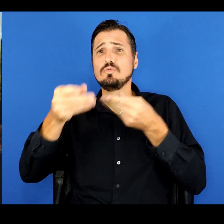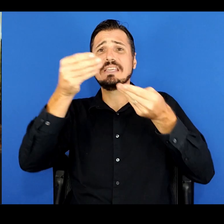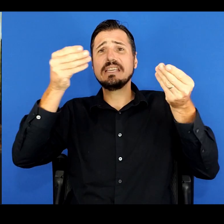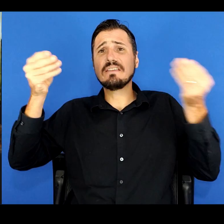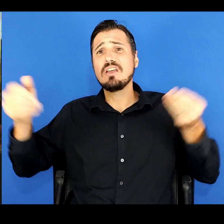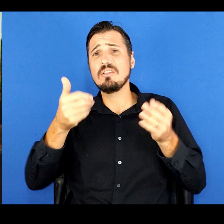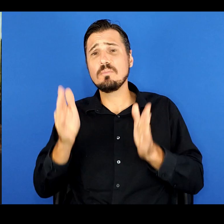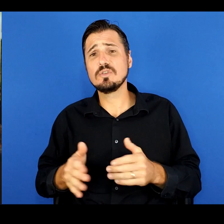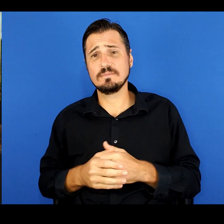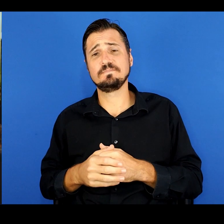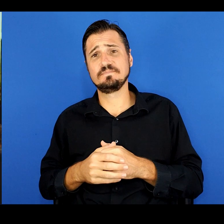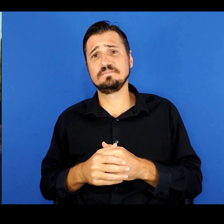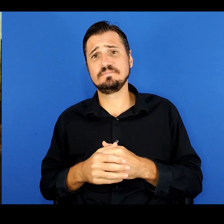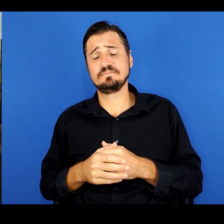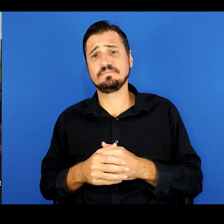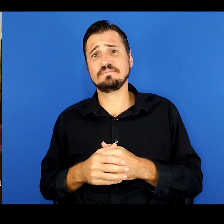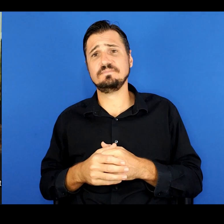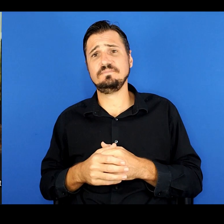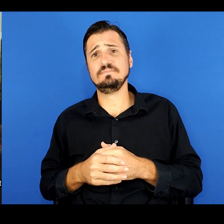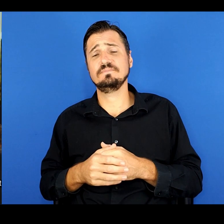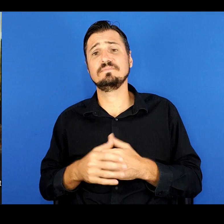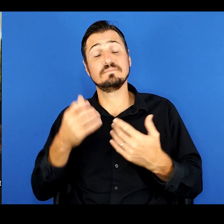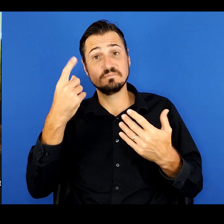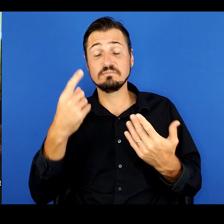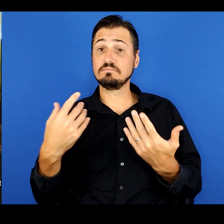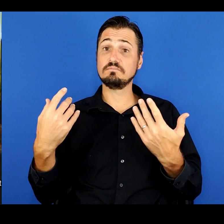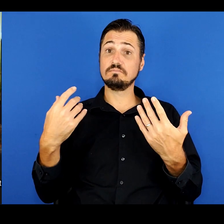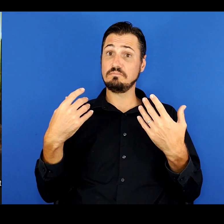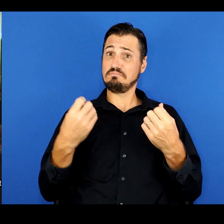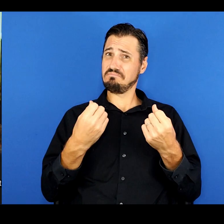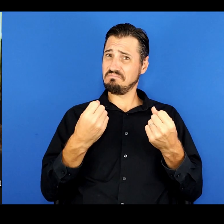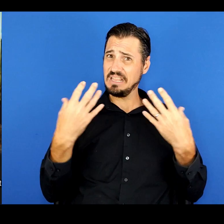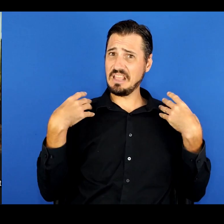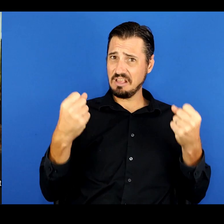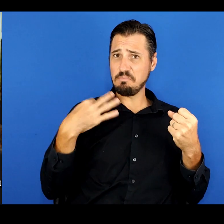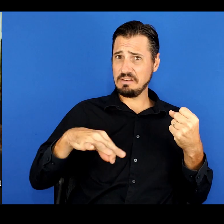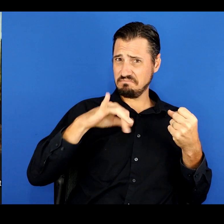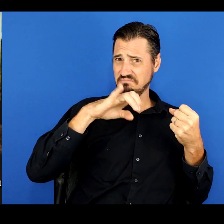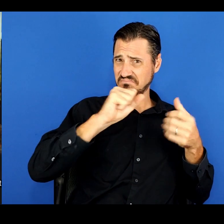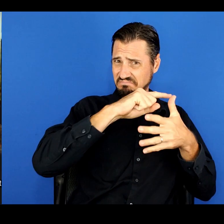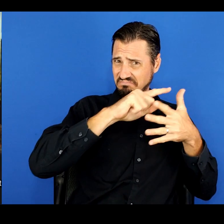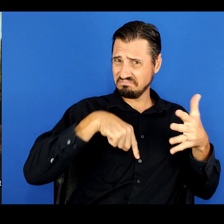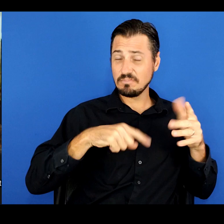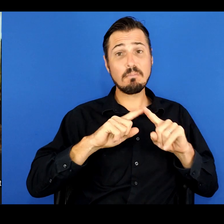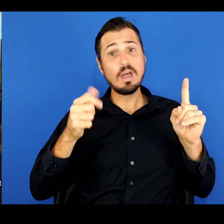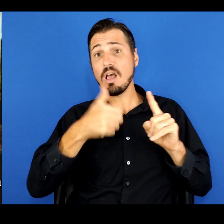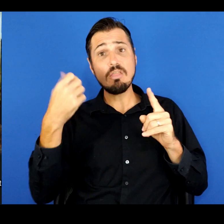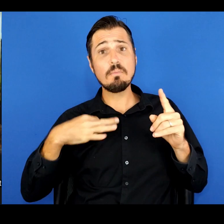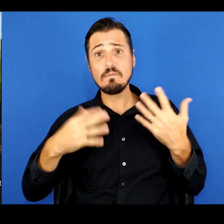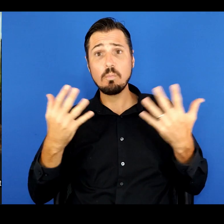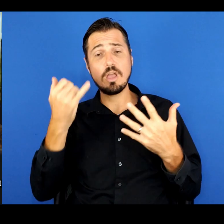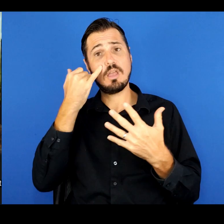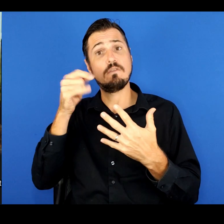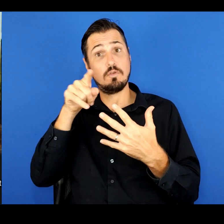to variant strains of the virus as well. In addition to these health benefits, if you are fully vaccinated and are